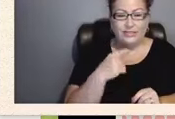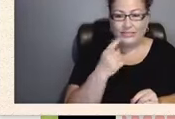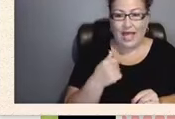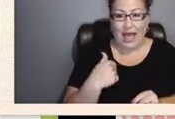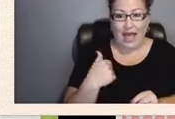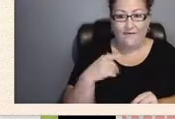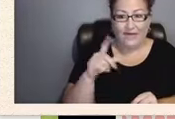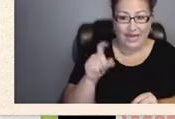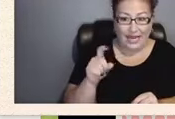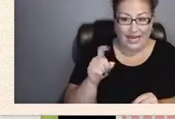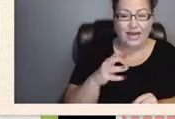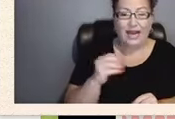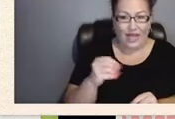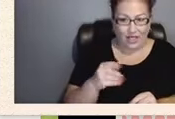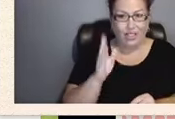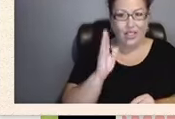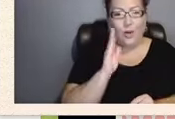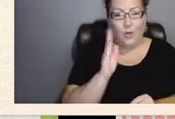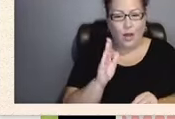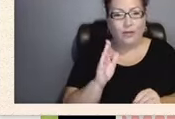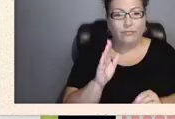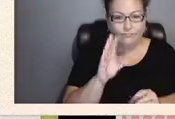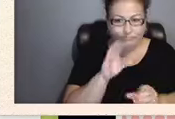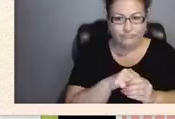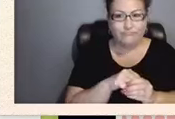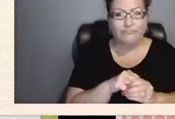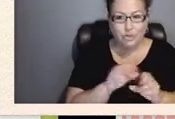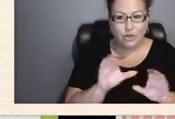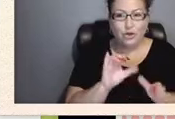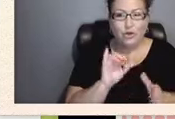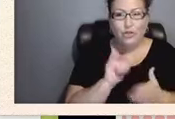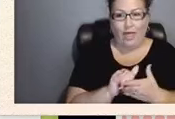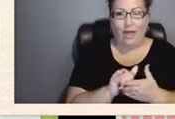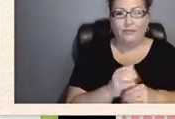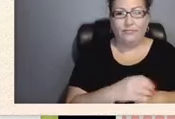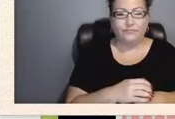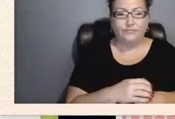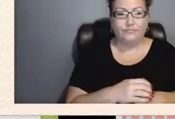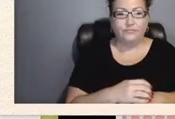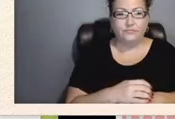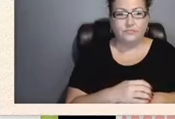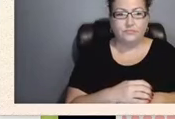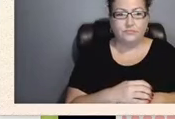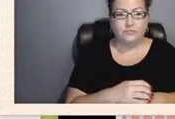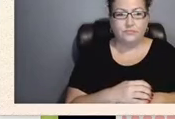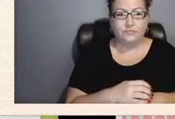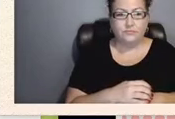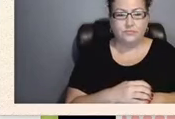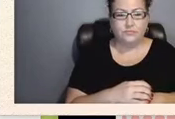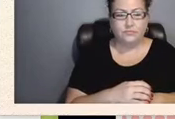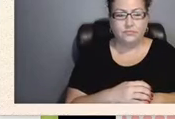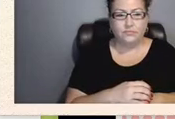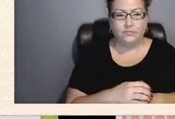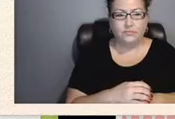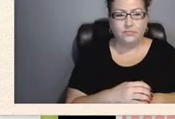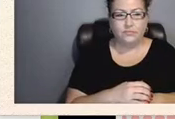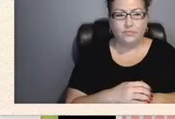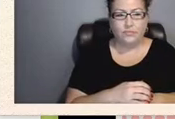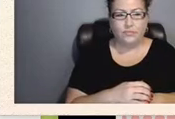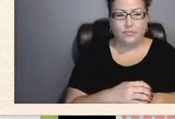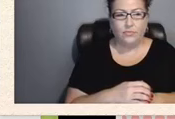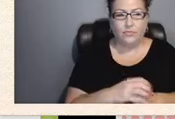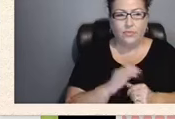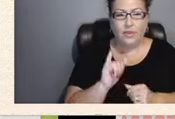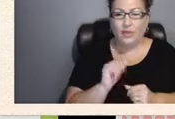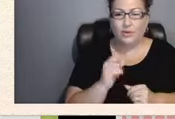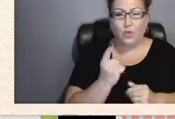they don't hesitate to do that to help. So that's one of the reasons that you need to